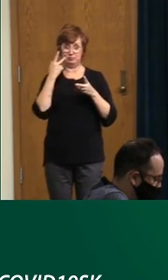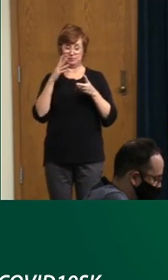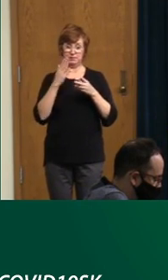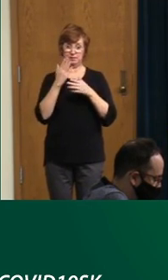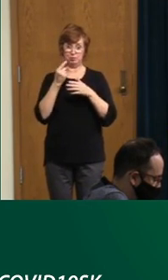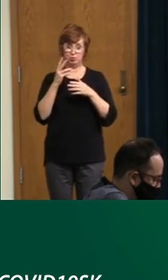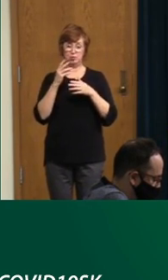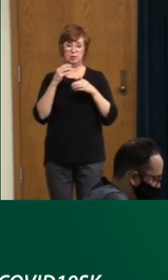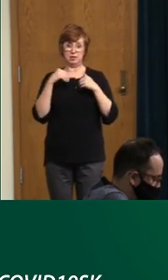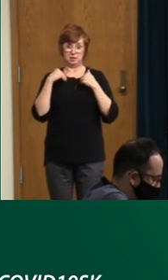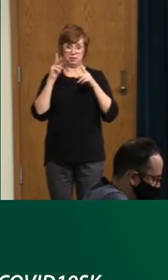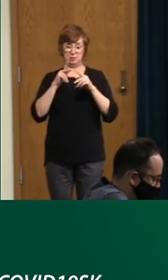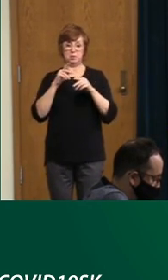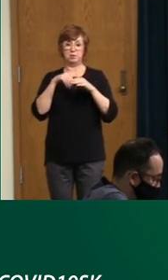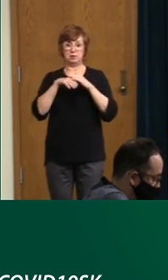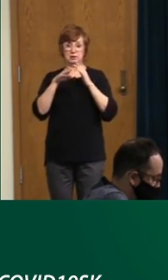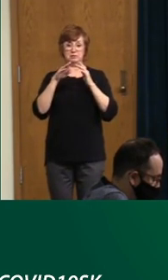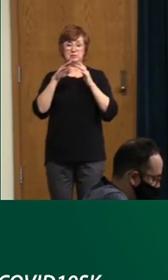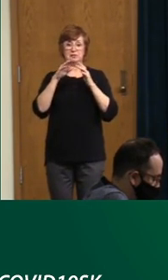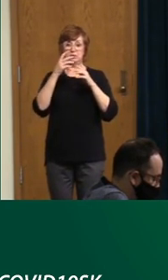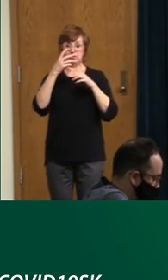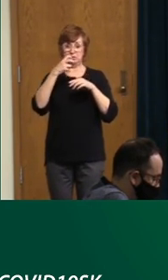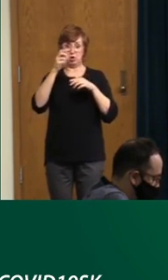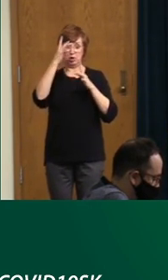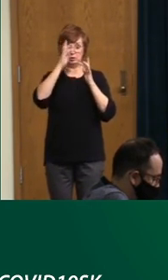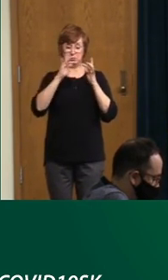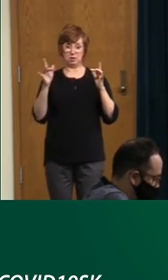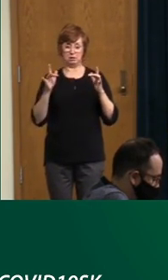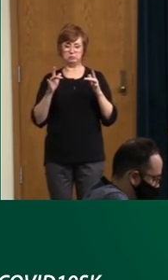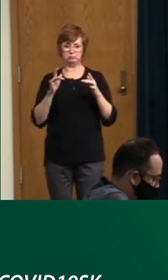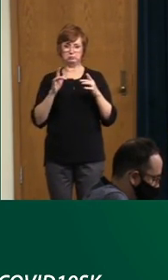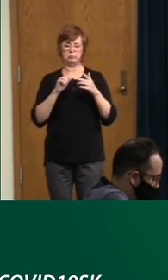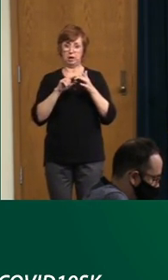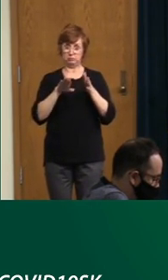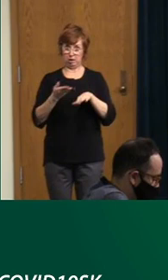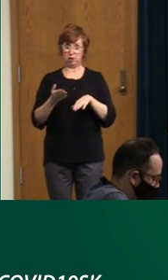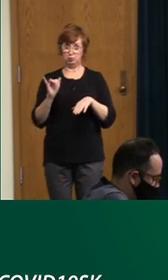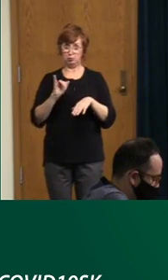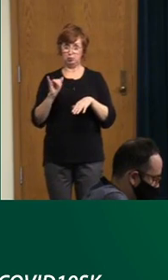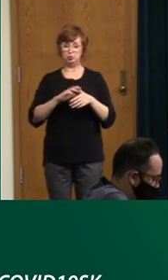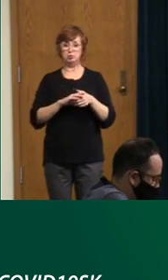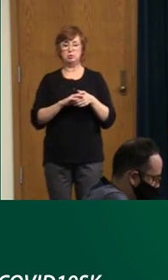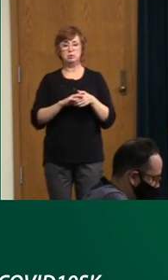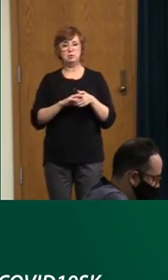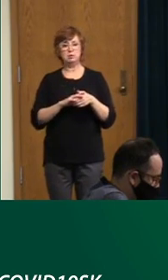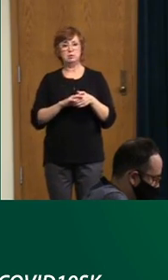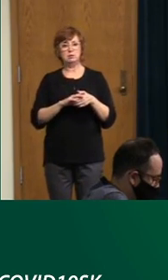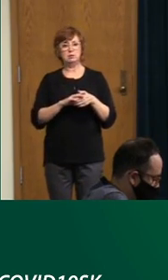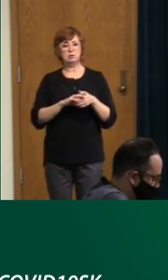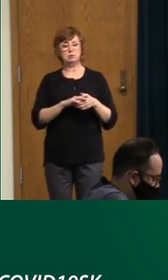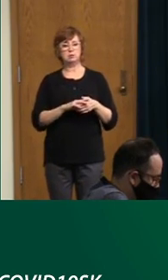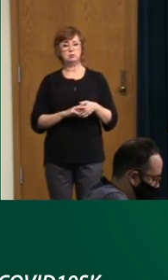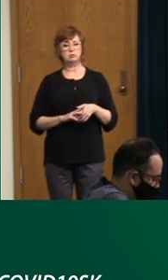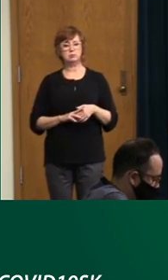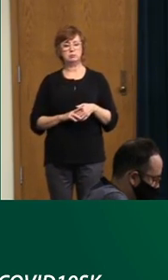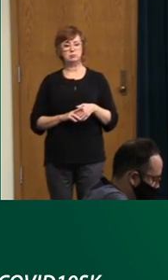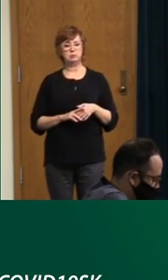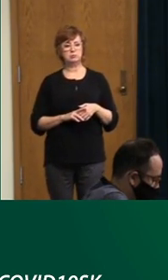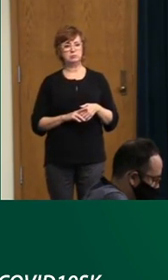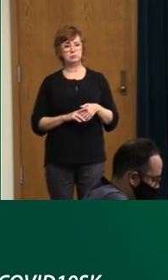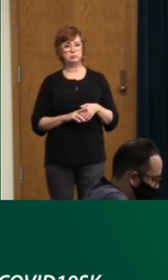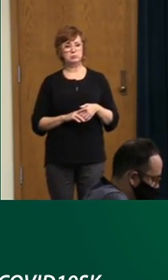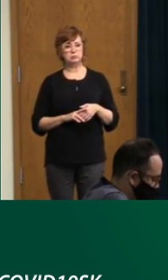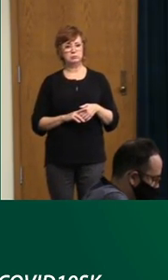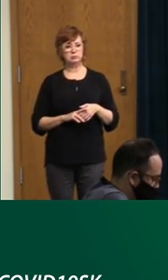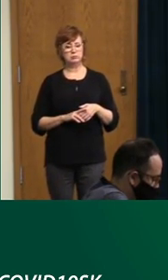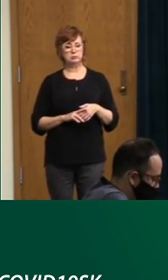and deaths. They're less common, but the more people you have who get COVID, even if it's a smaller proportion, you do see the impact. But also,